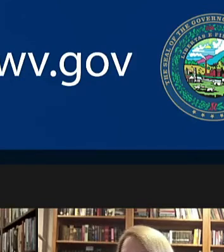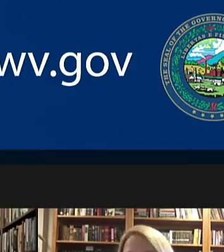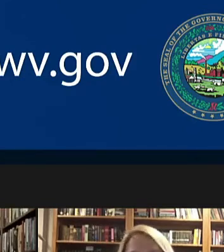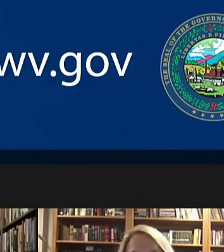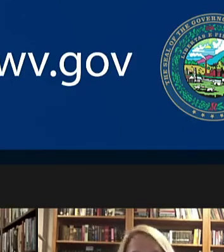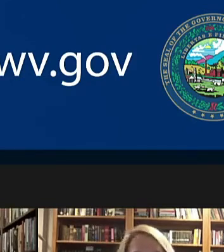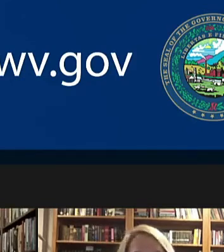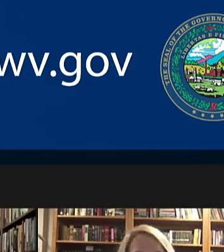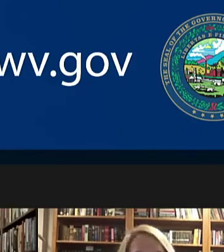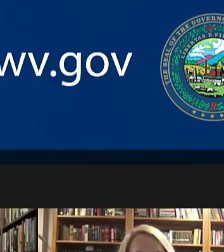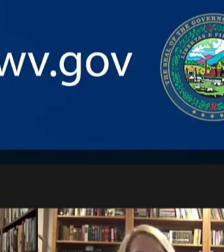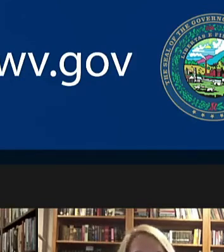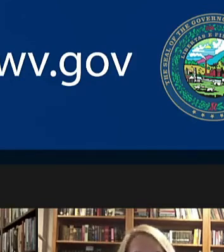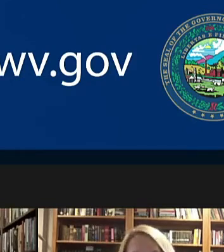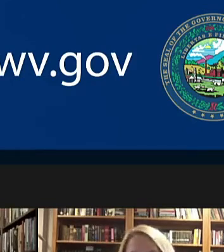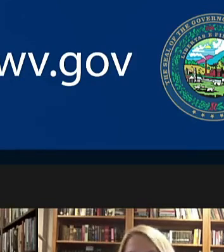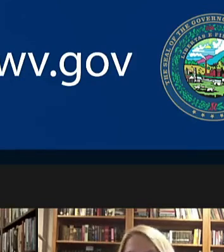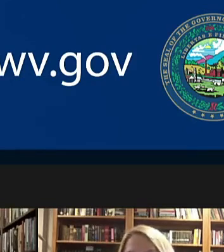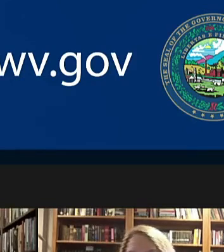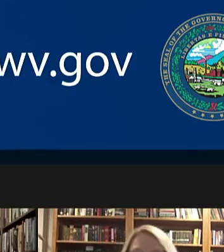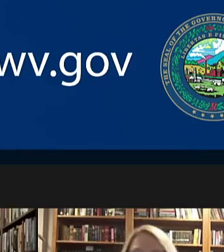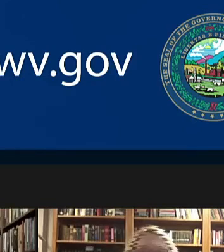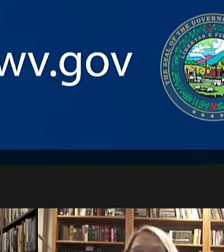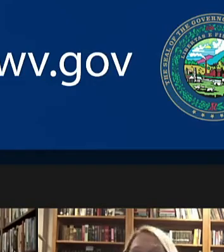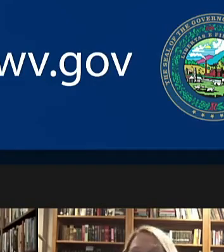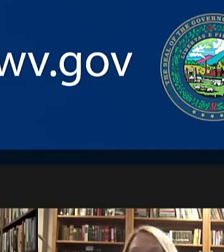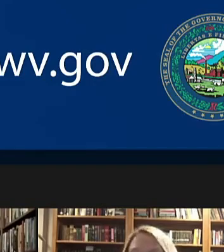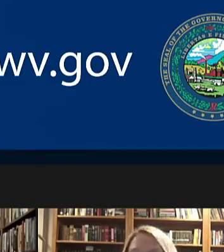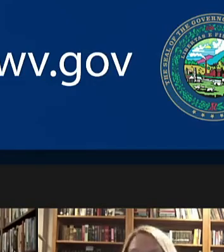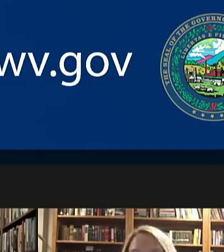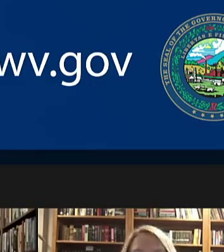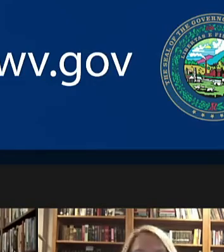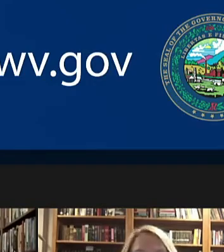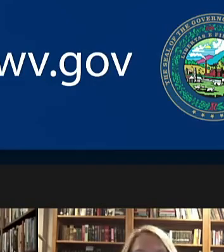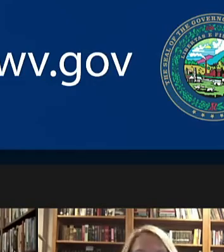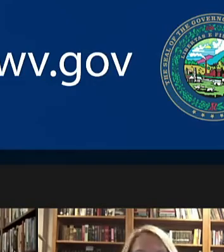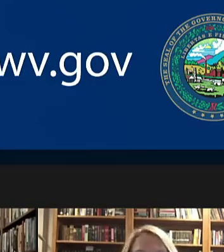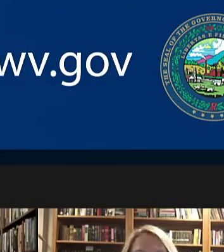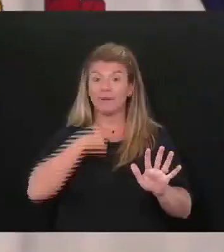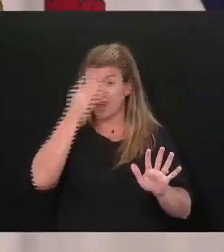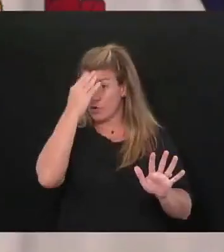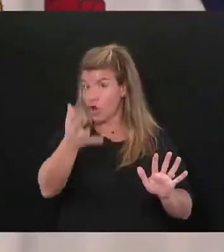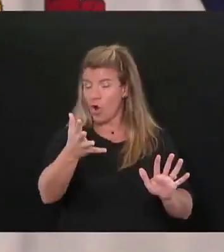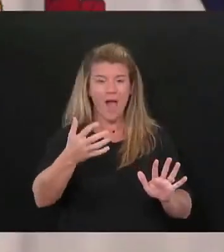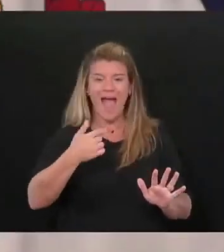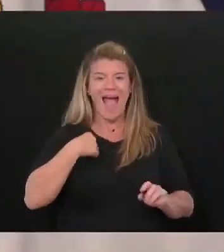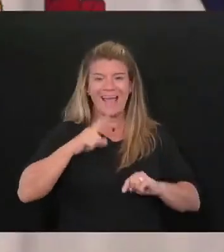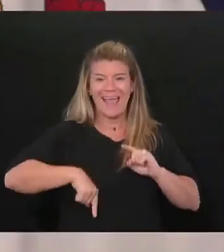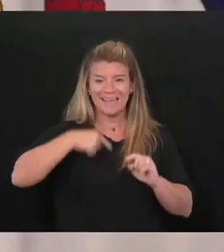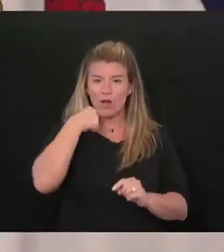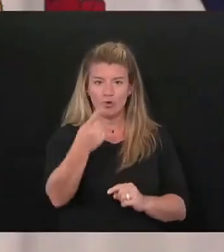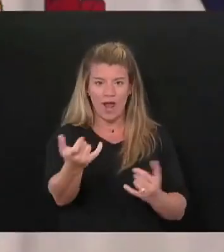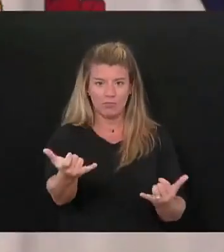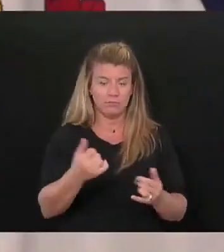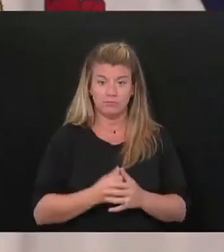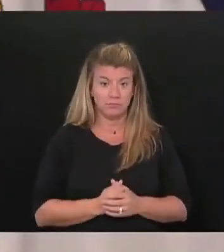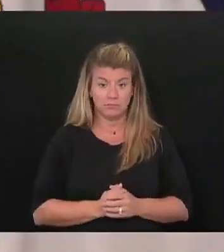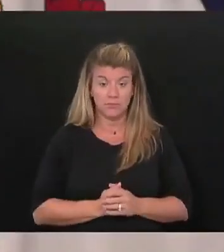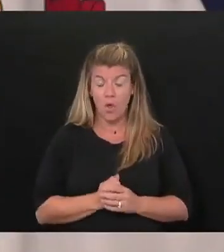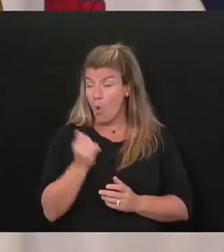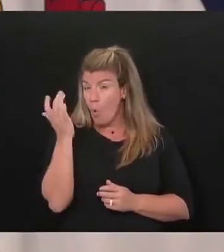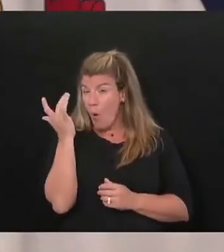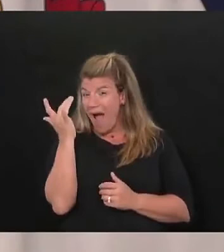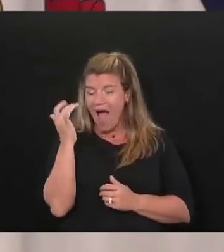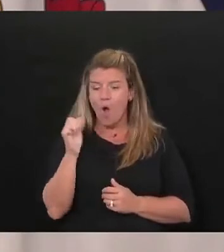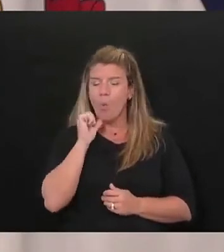one, and I'm going to jump in front of our medical people and say, this one we cannot give to you now because we